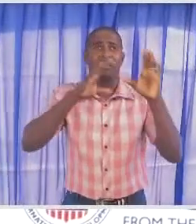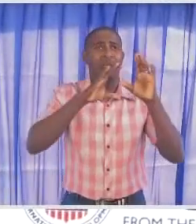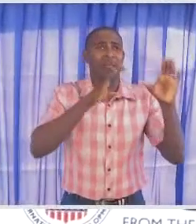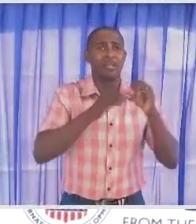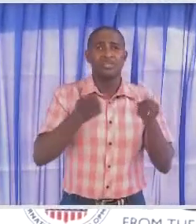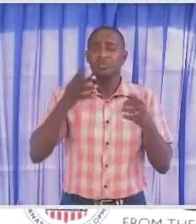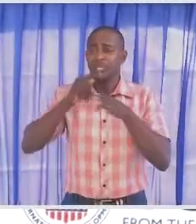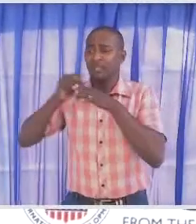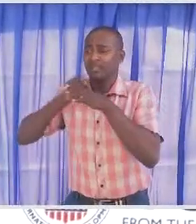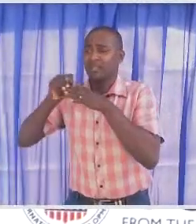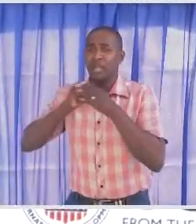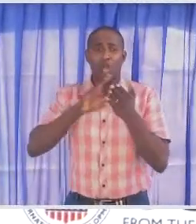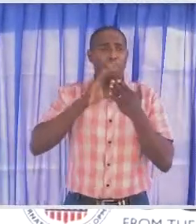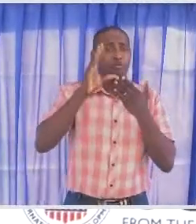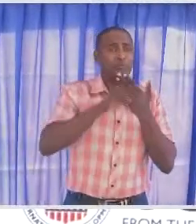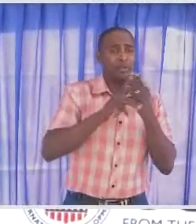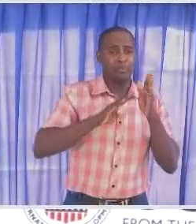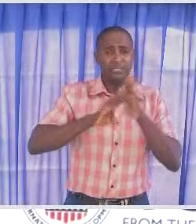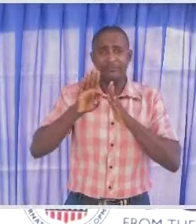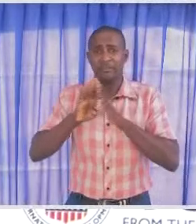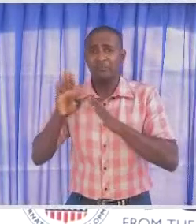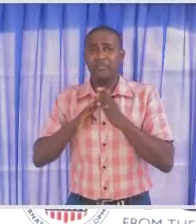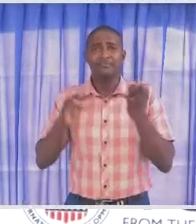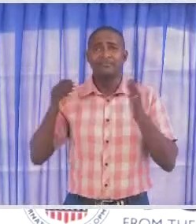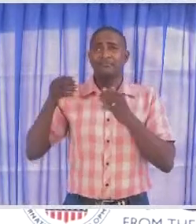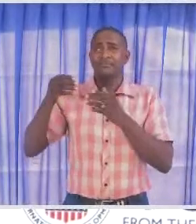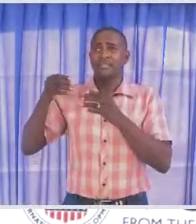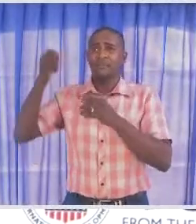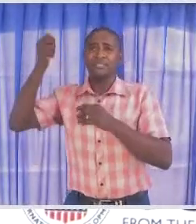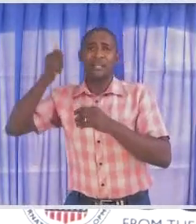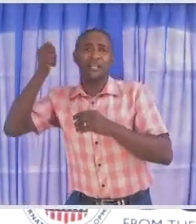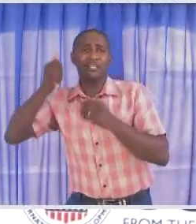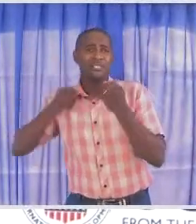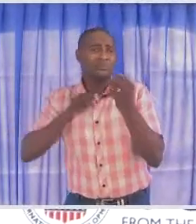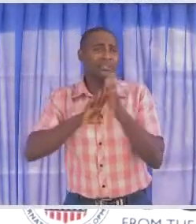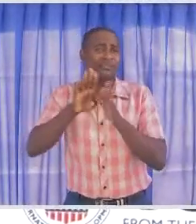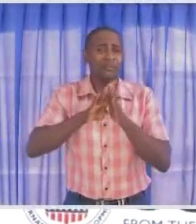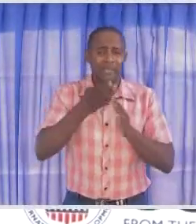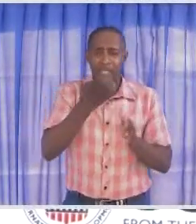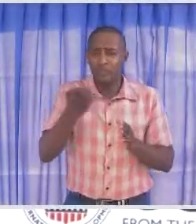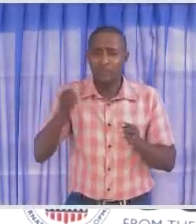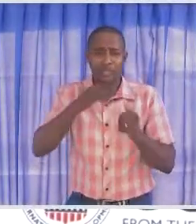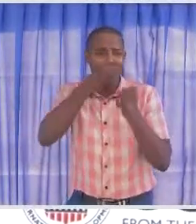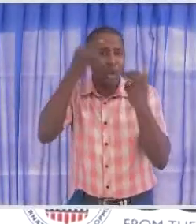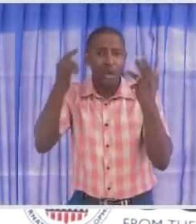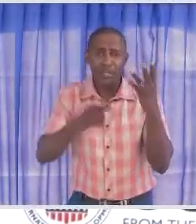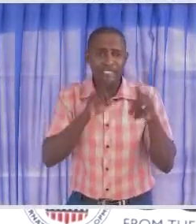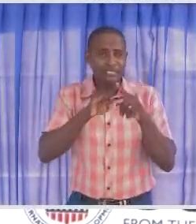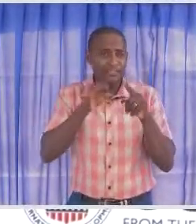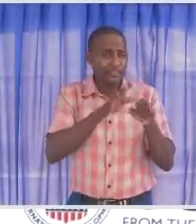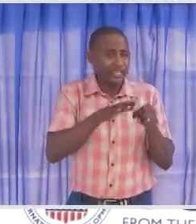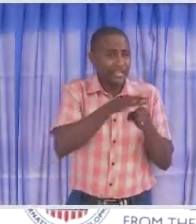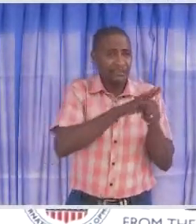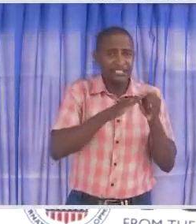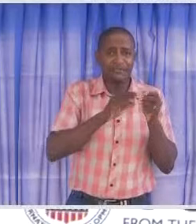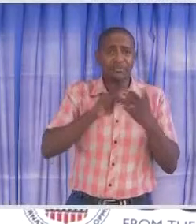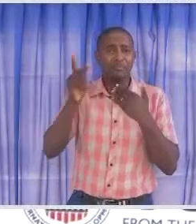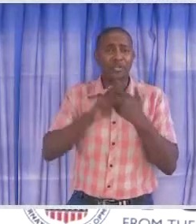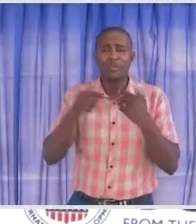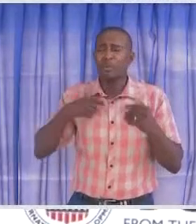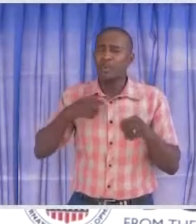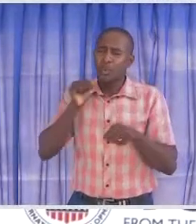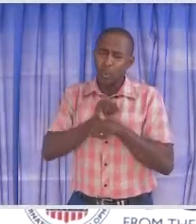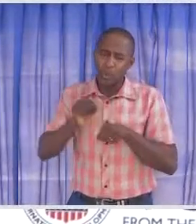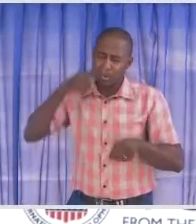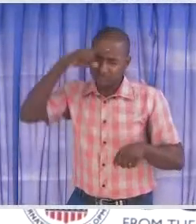curriculum development, scholarship management, recruitment, all these different areas of the program. We've worked hard, but